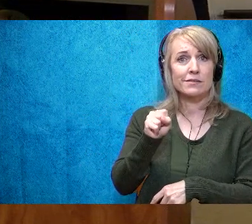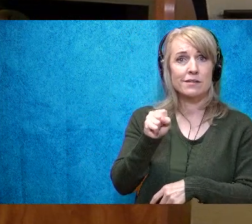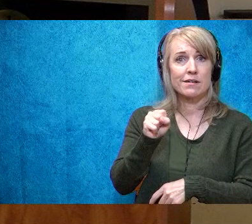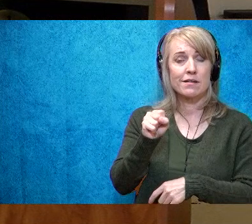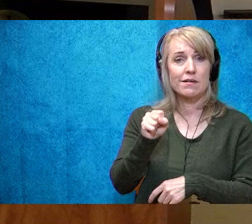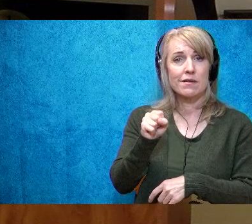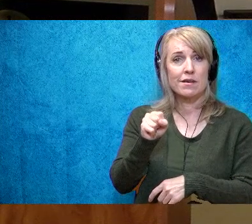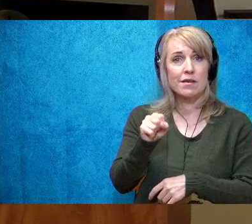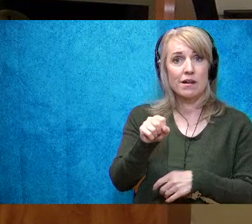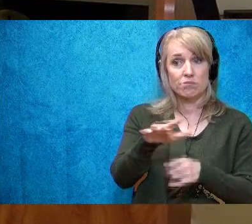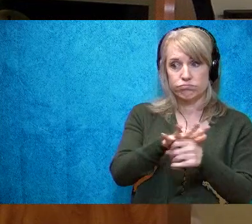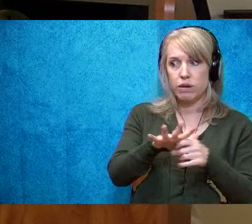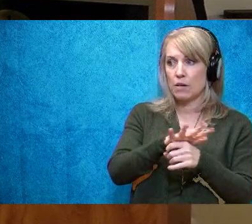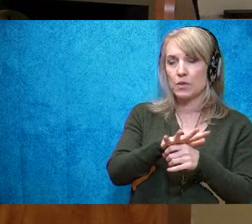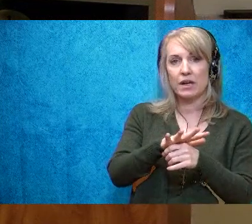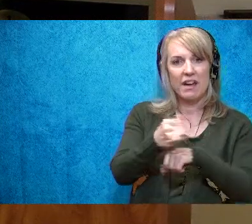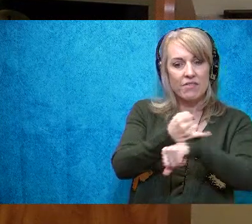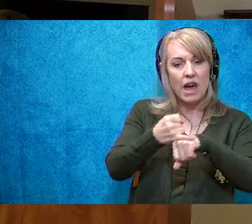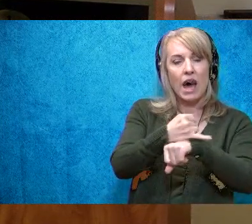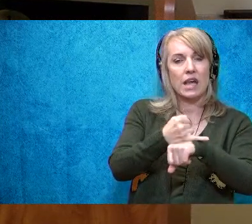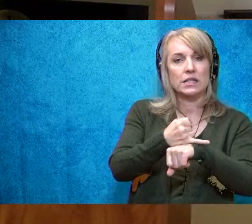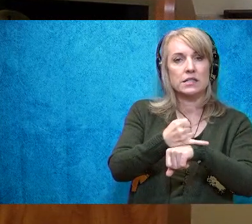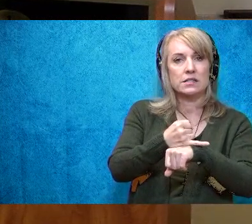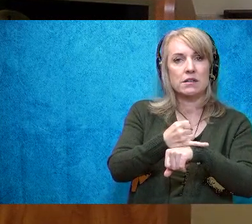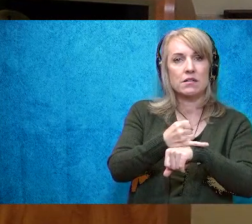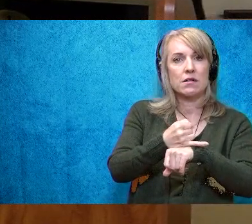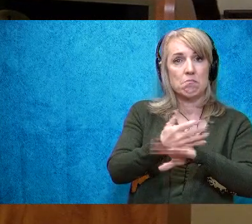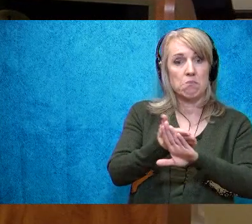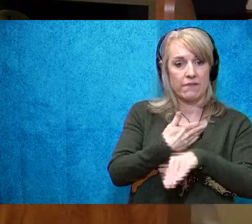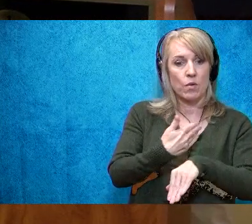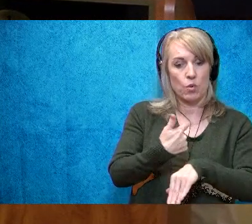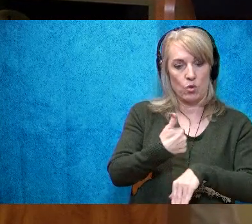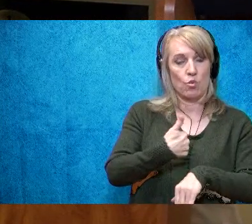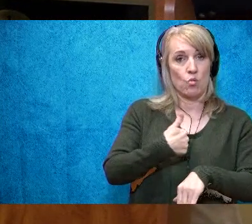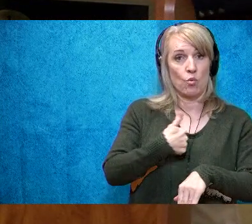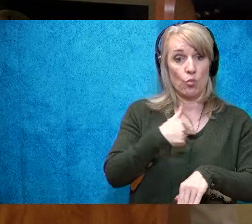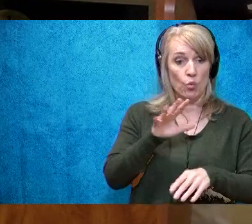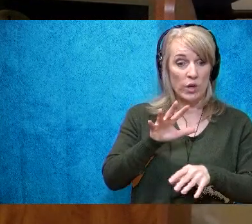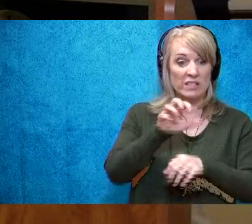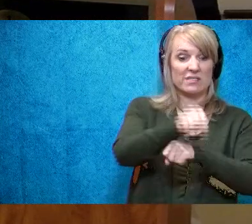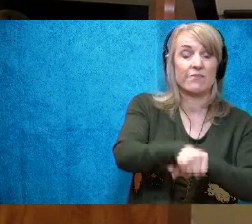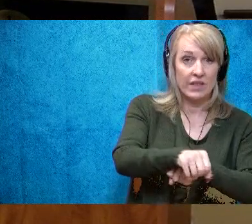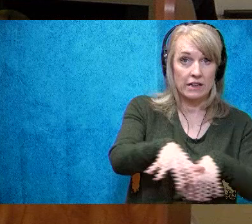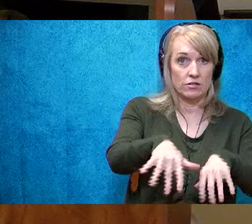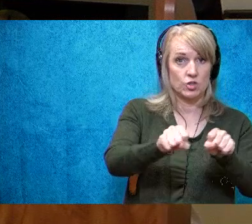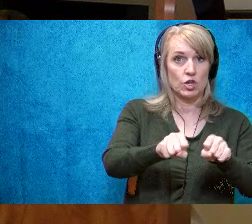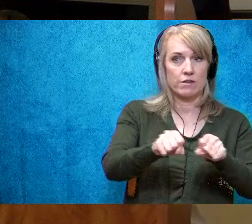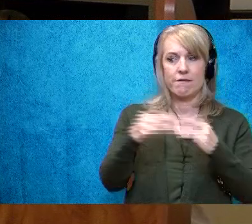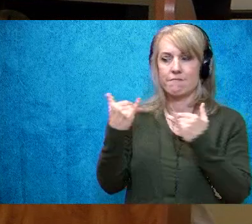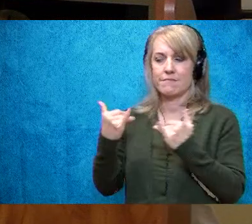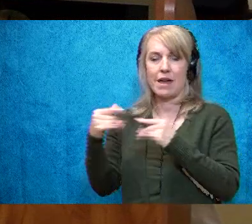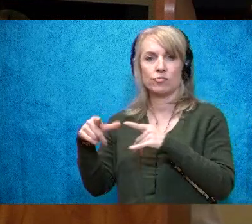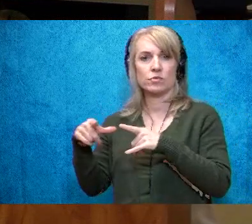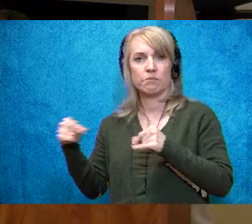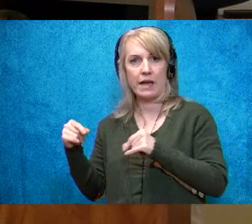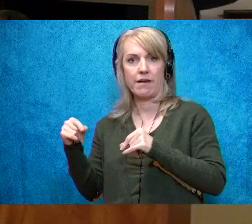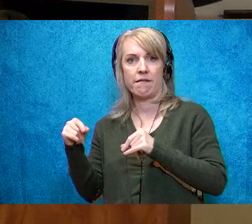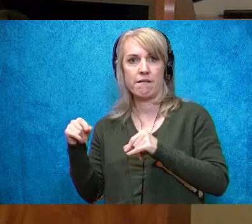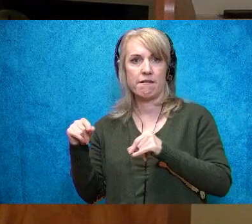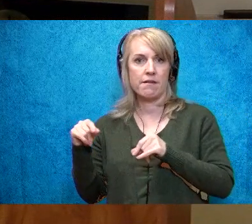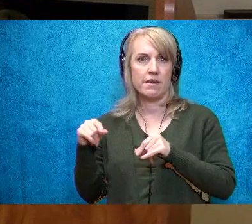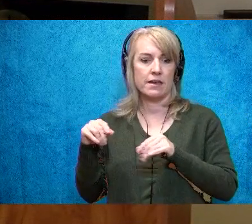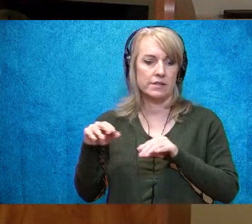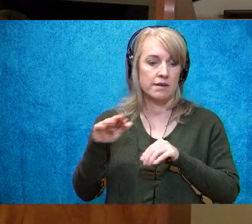behind as we're trying to get out. You'll see the Bataan Death March in that island chain as well. So they expand. This